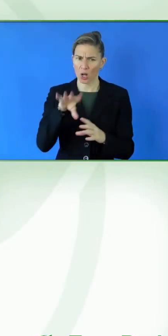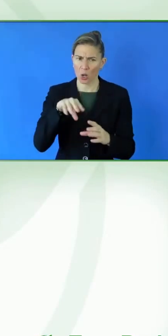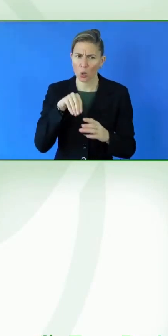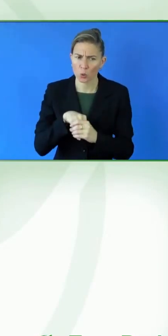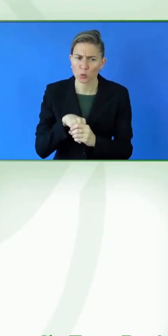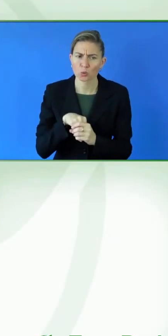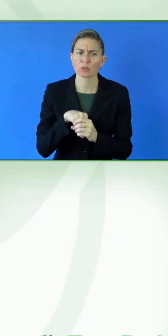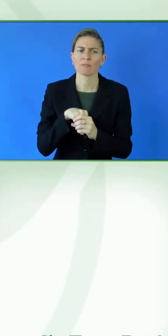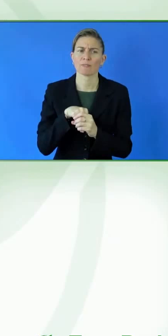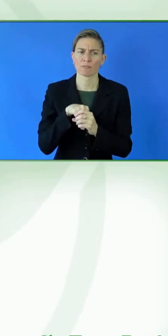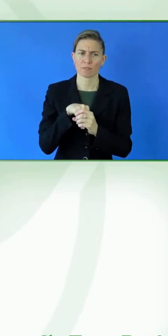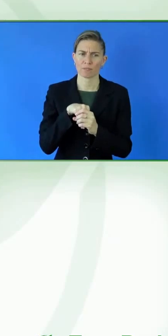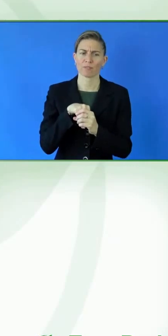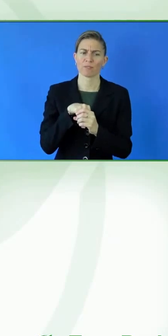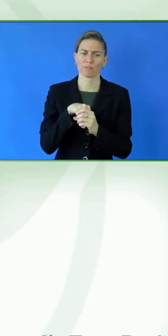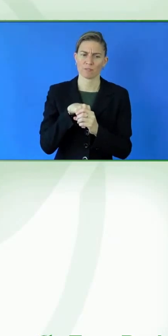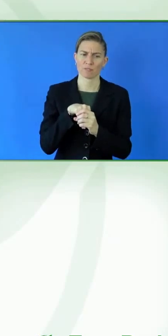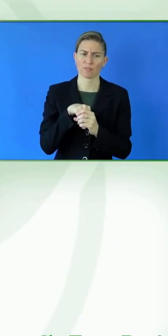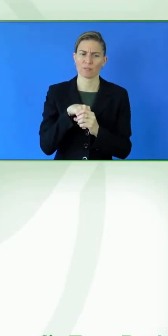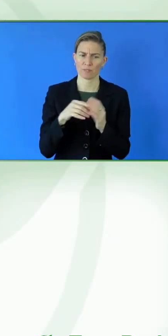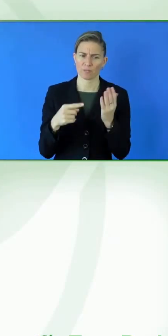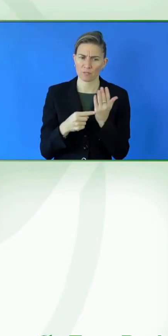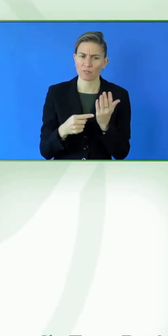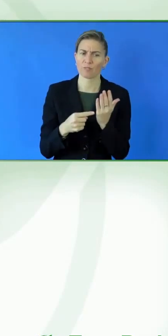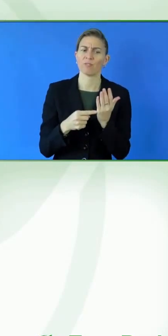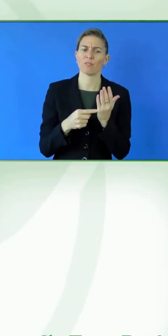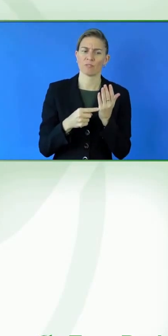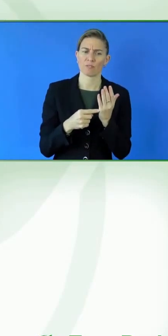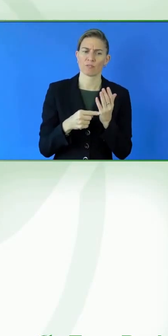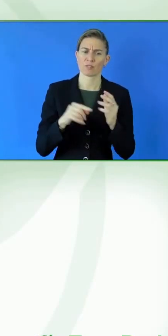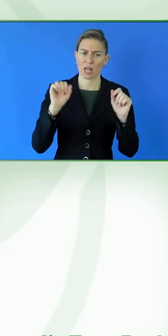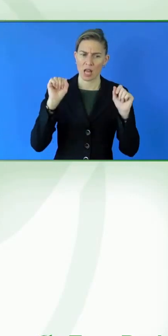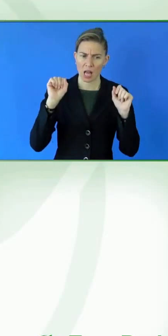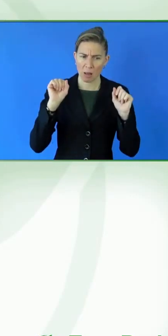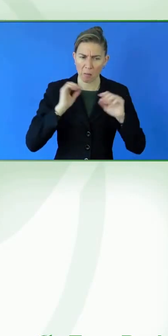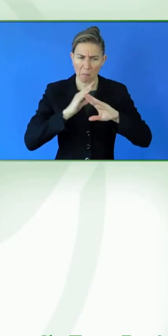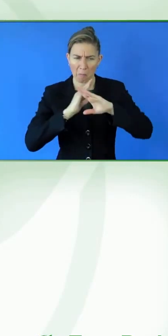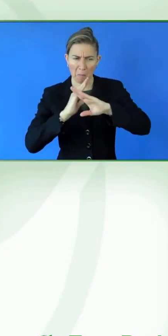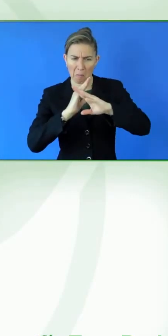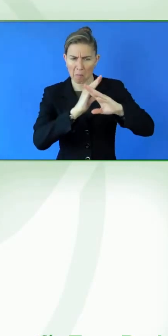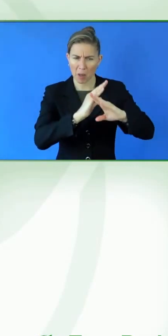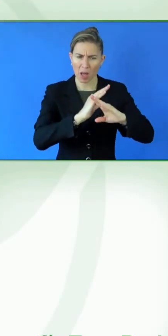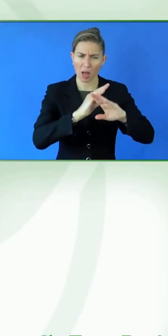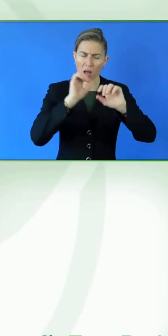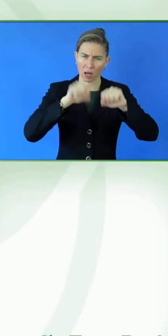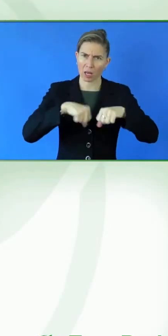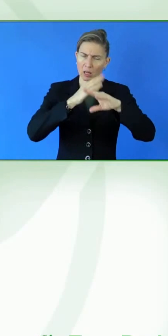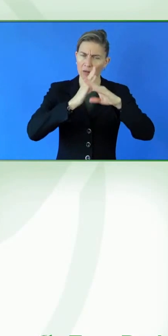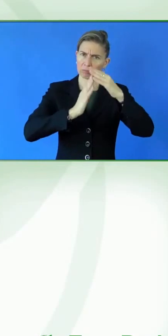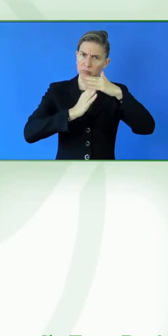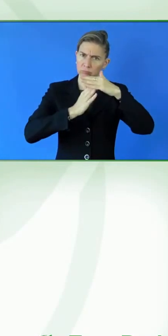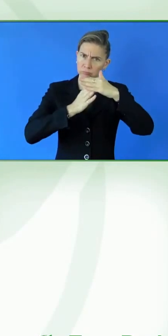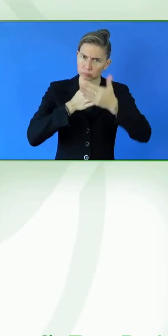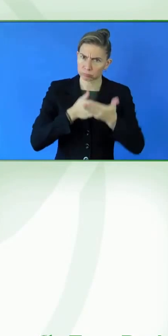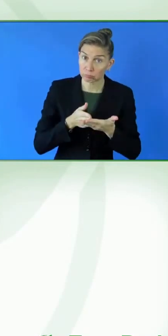and map out barriers in cities. We want to highlight specifically our